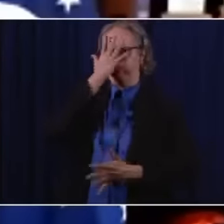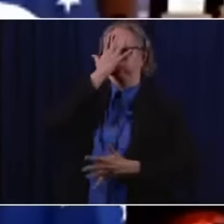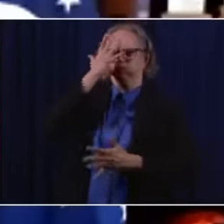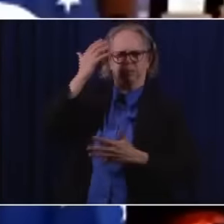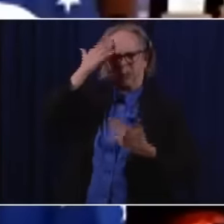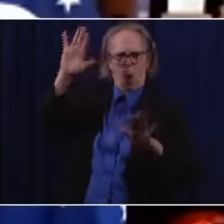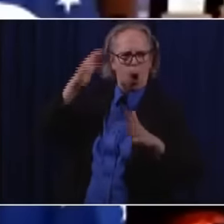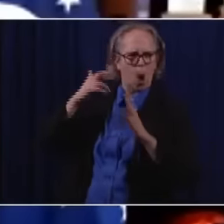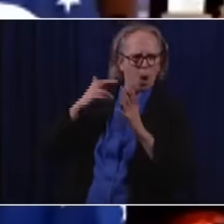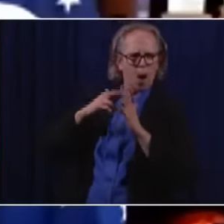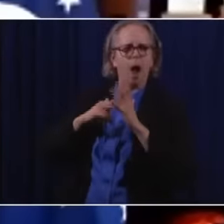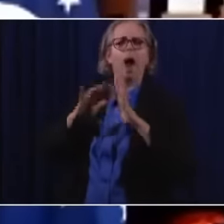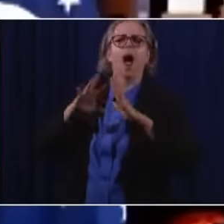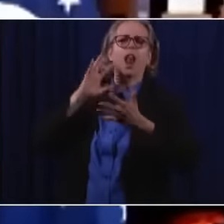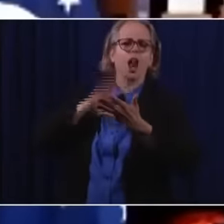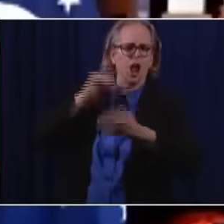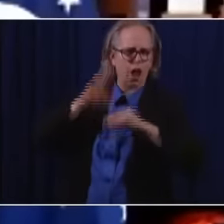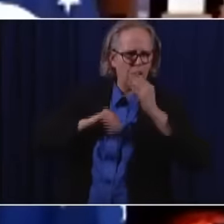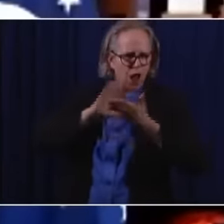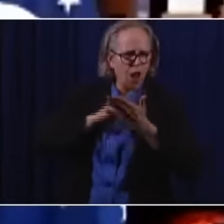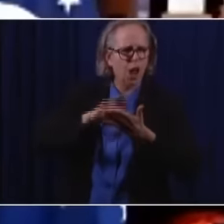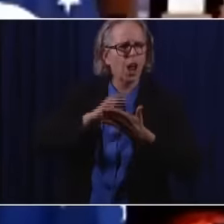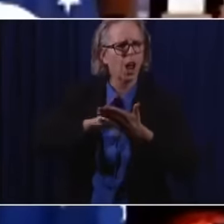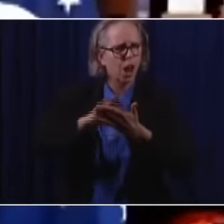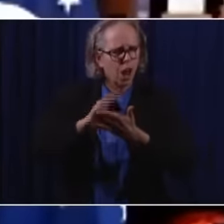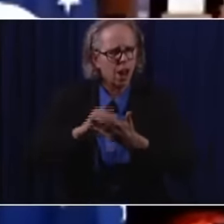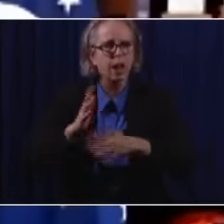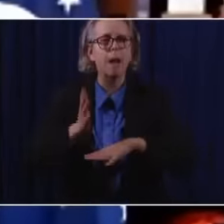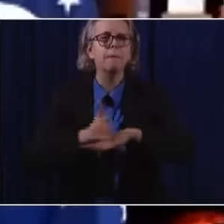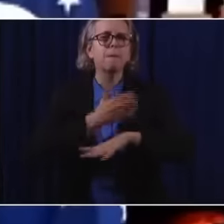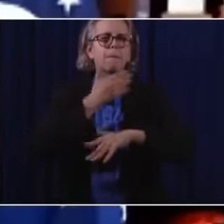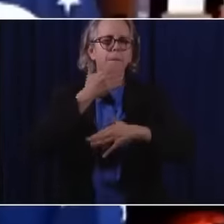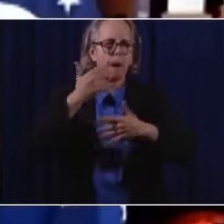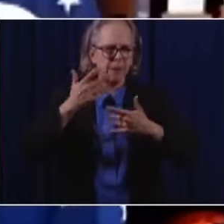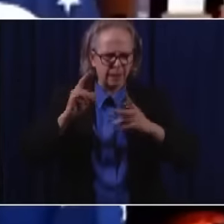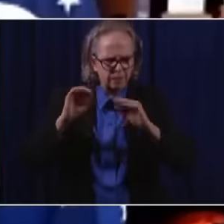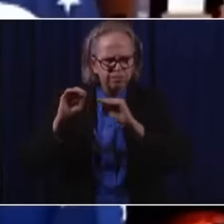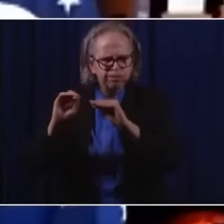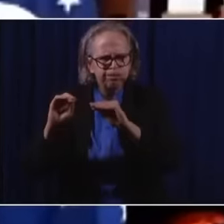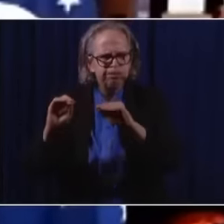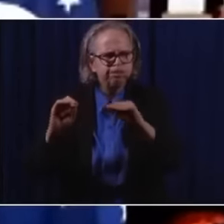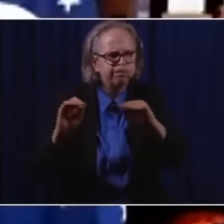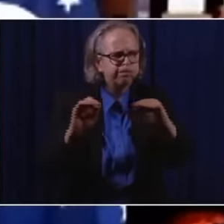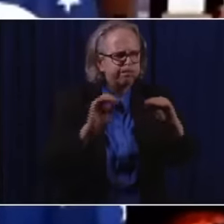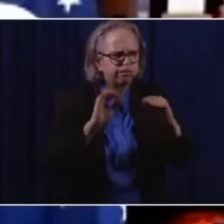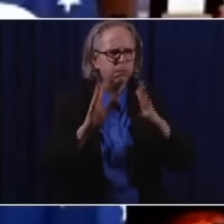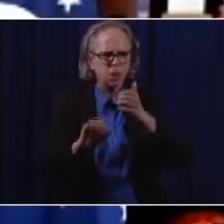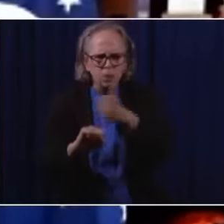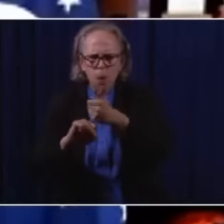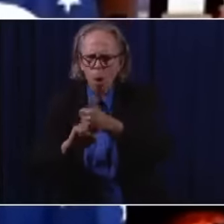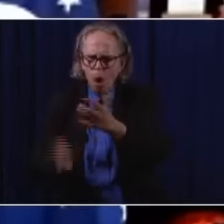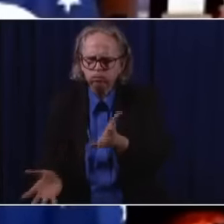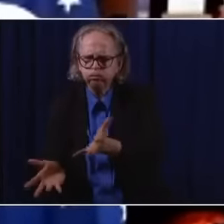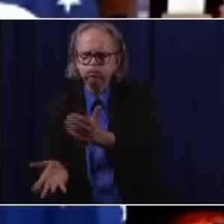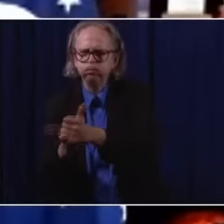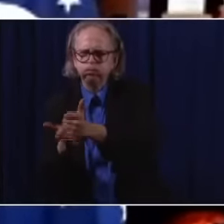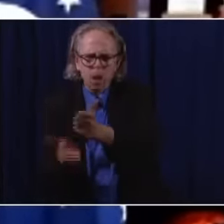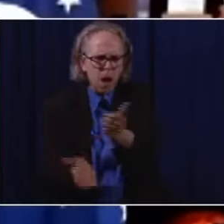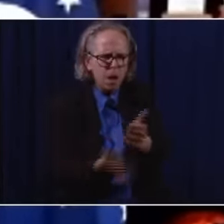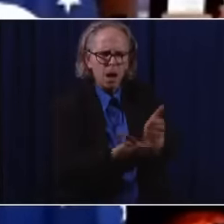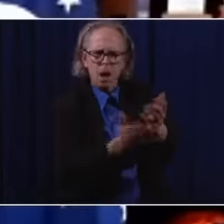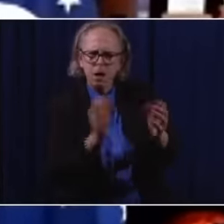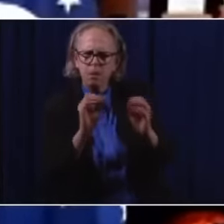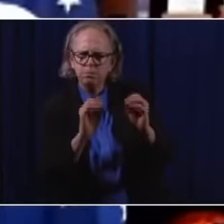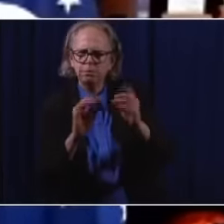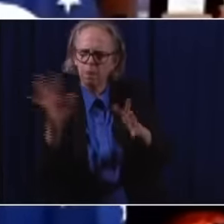educational opportunities have made compliance and helped the schools operate these venues a lot more successfully over the